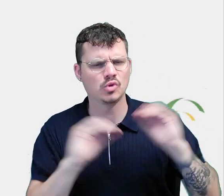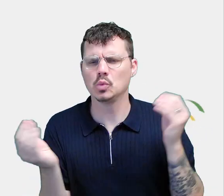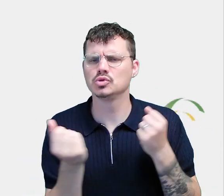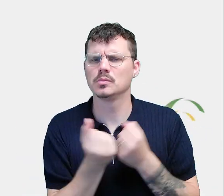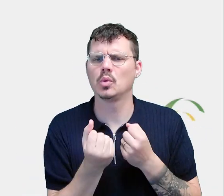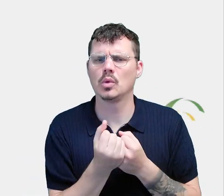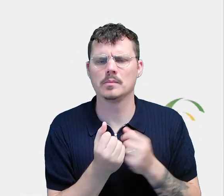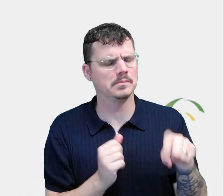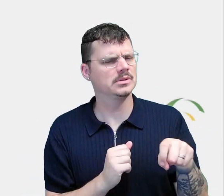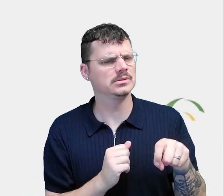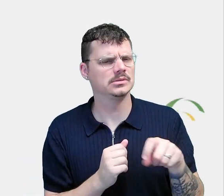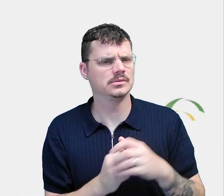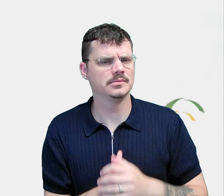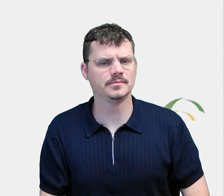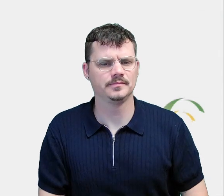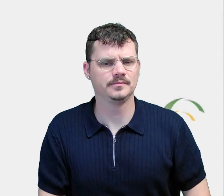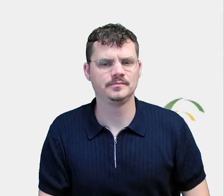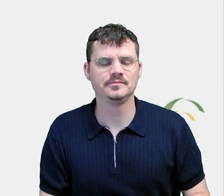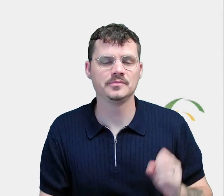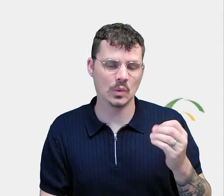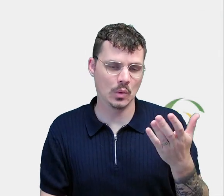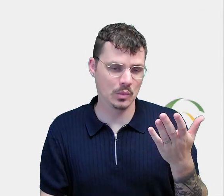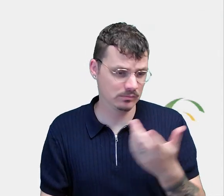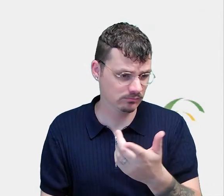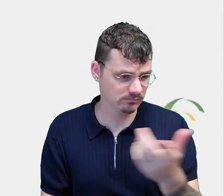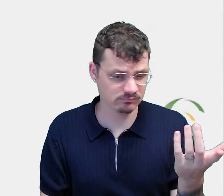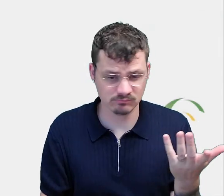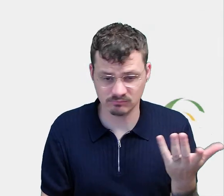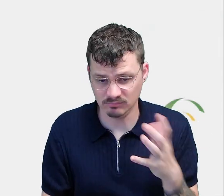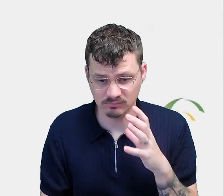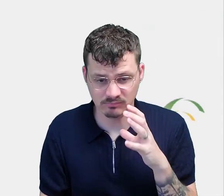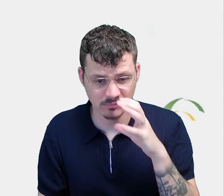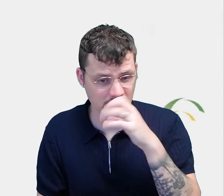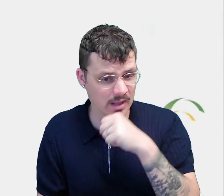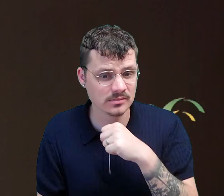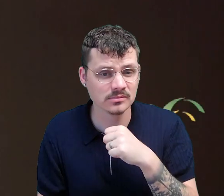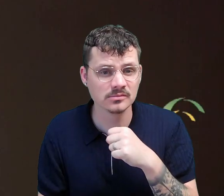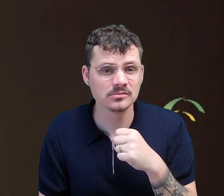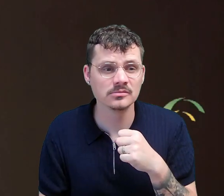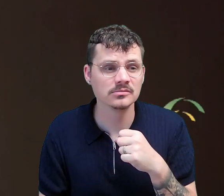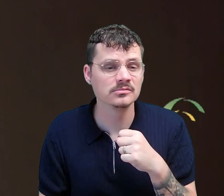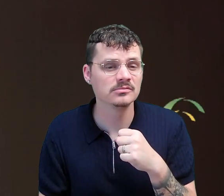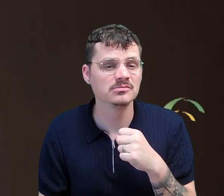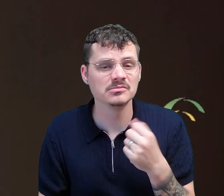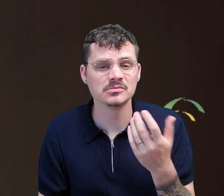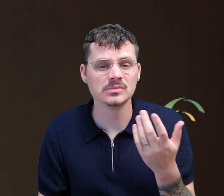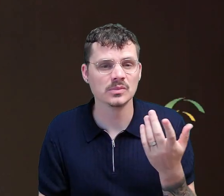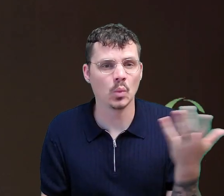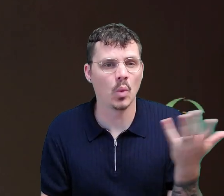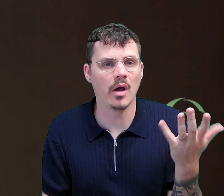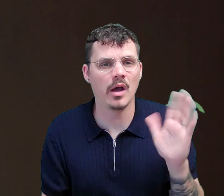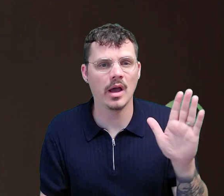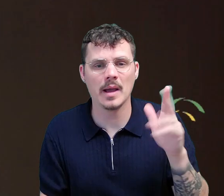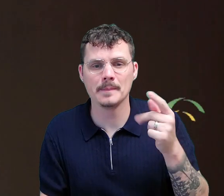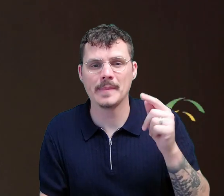support. So you probably can guess what